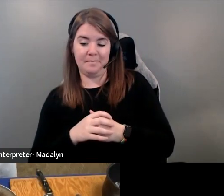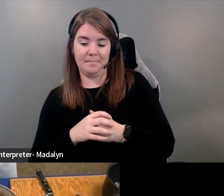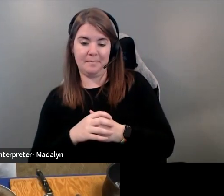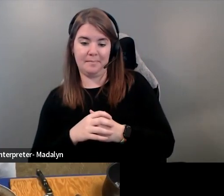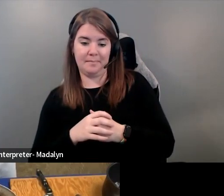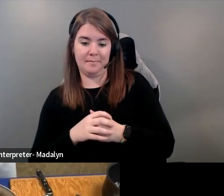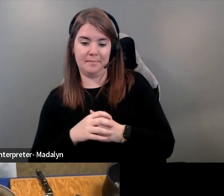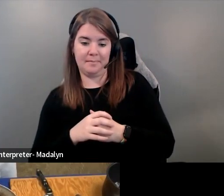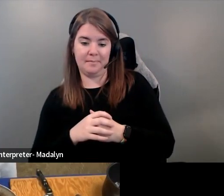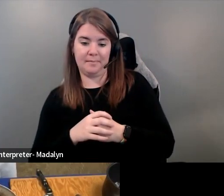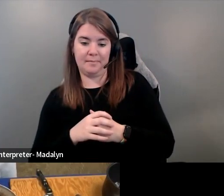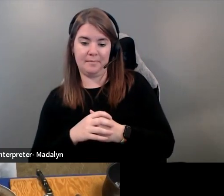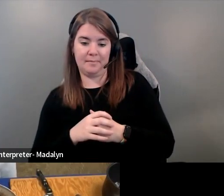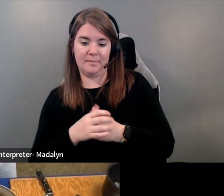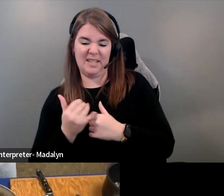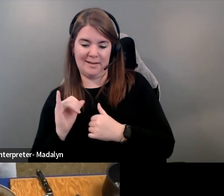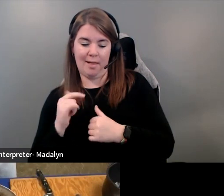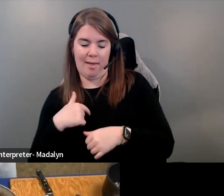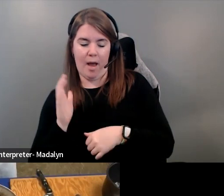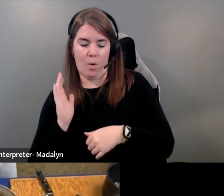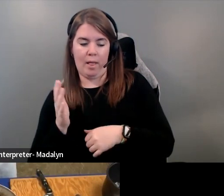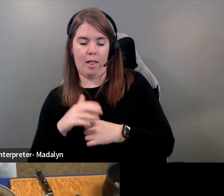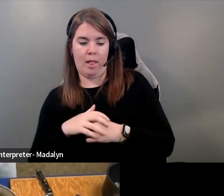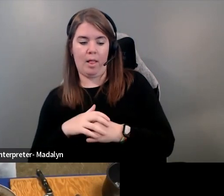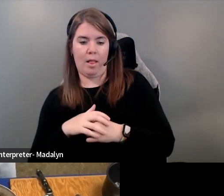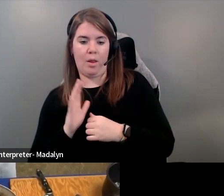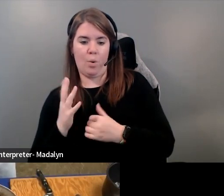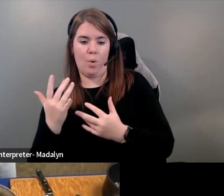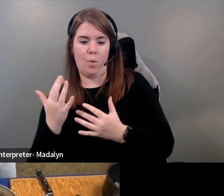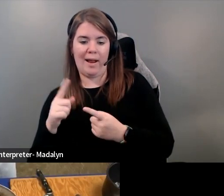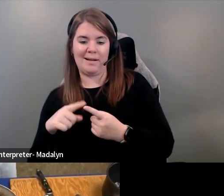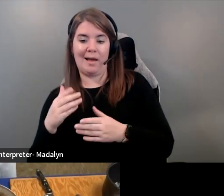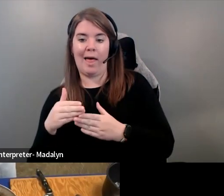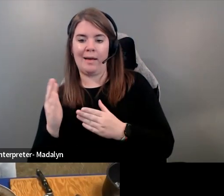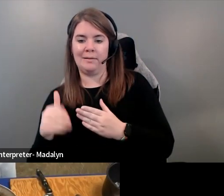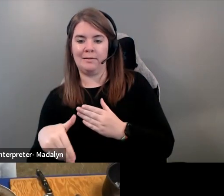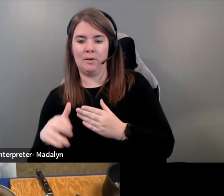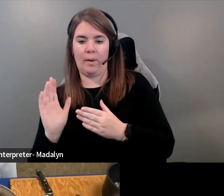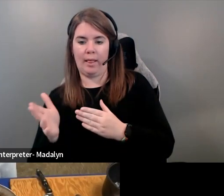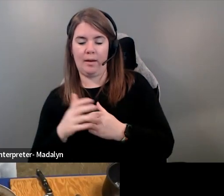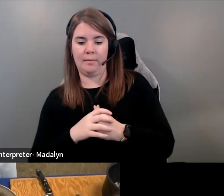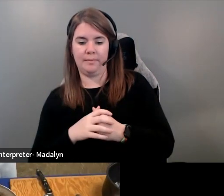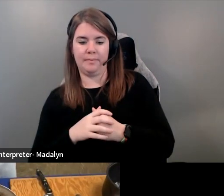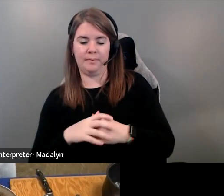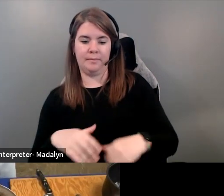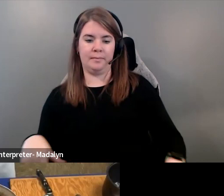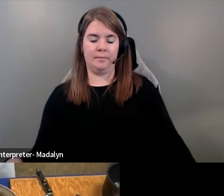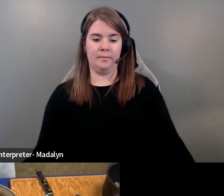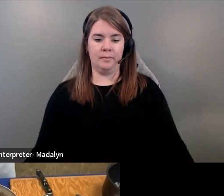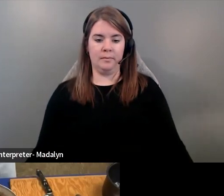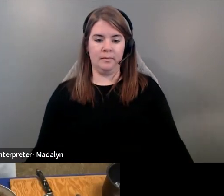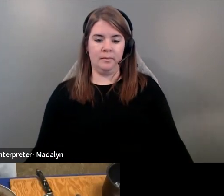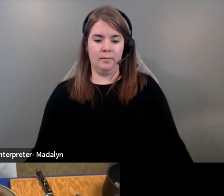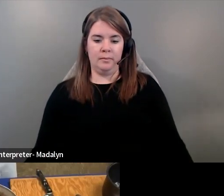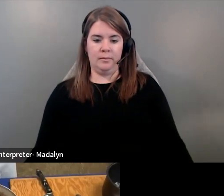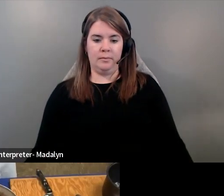Still the same. As they come in, will hold them to the actual end. Idea about hot dog ones, you could separate them after